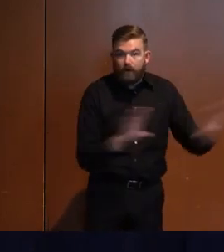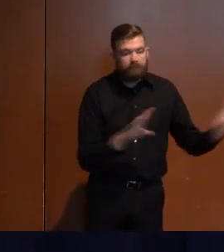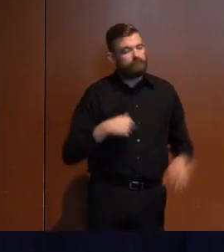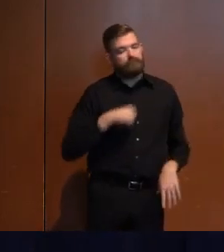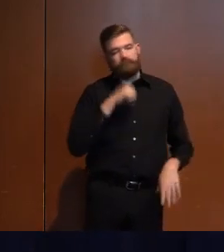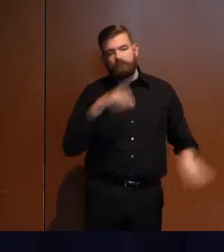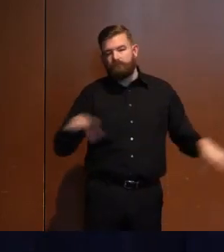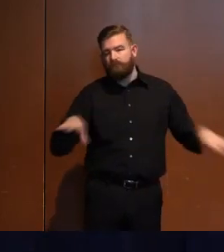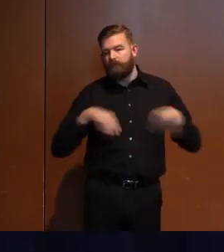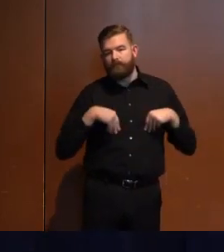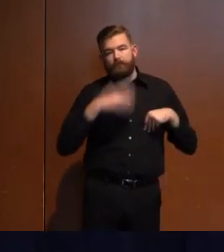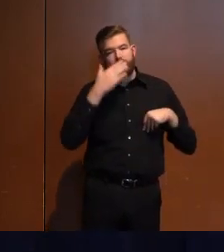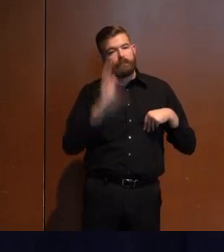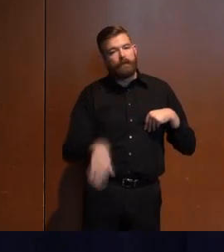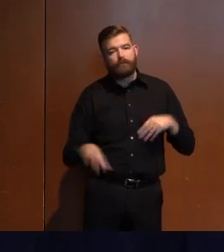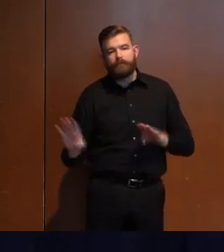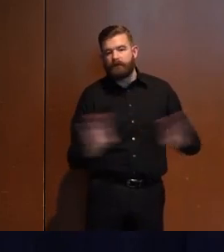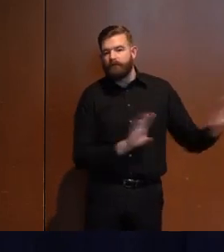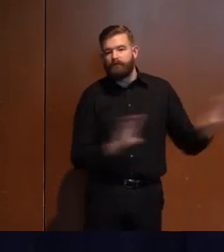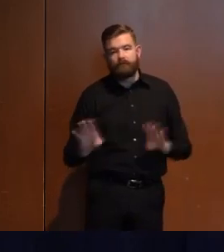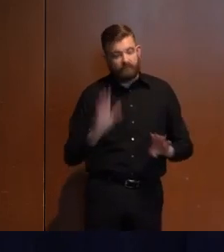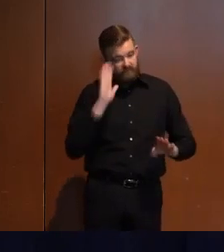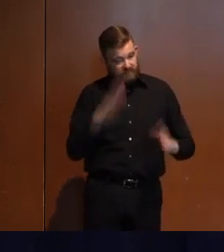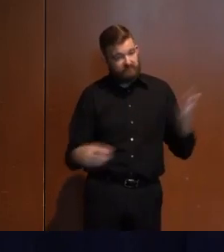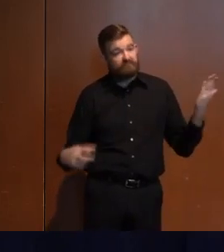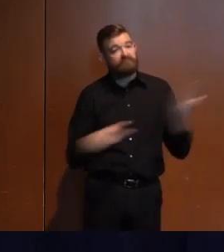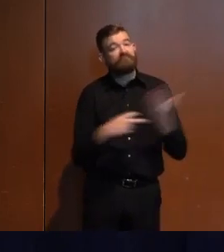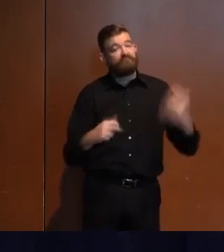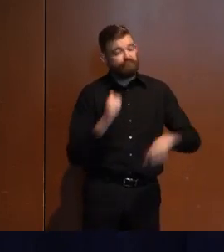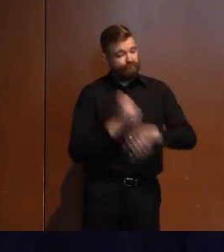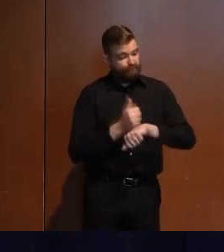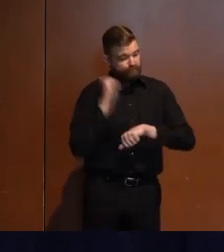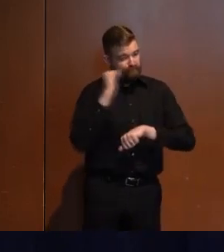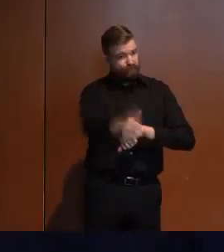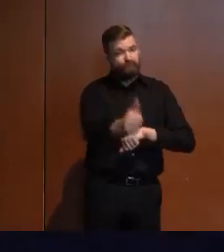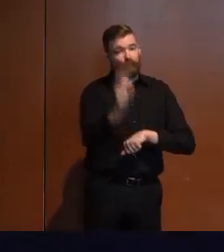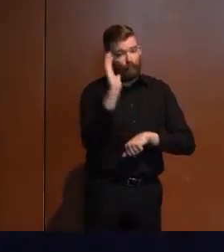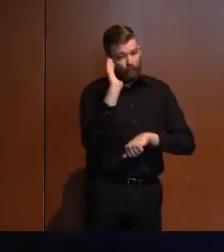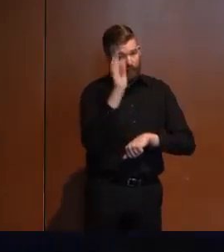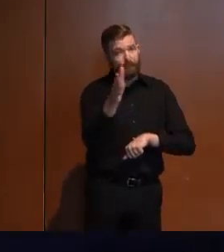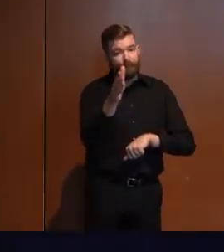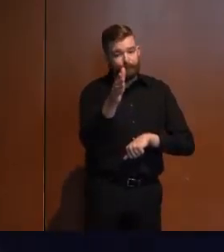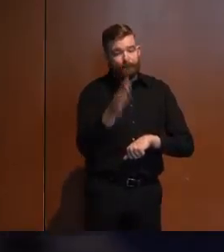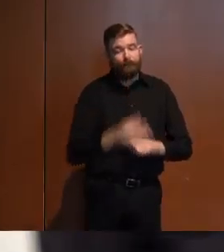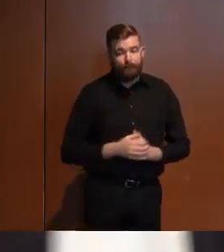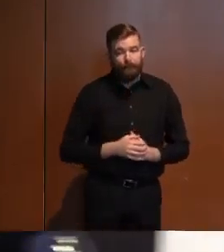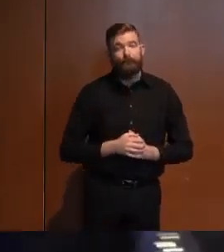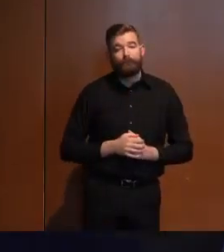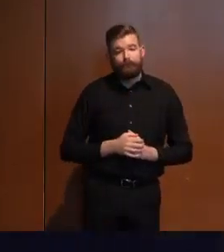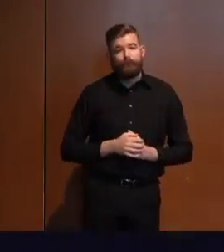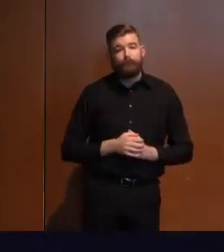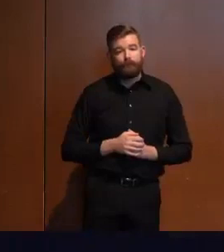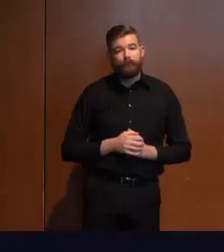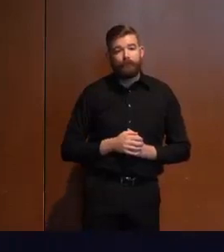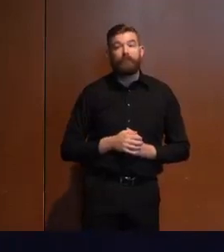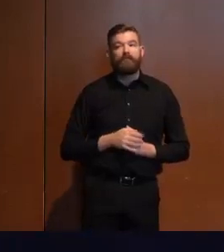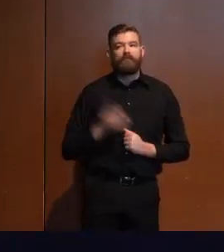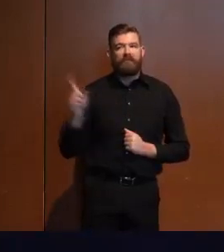be summoned and charged and prosecuted. We just had a conversation offline before coming over here on this